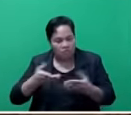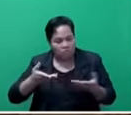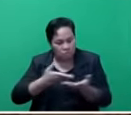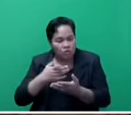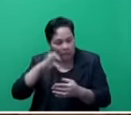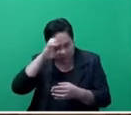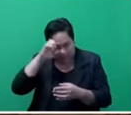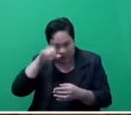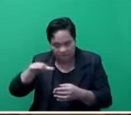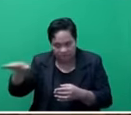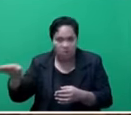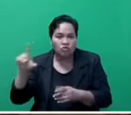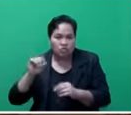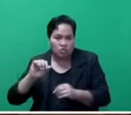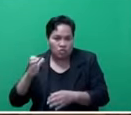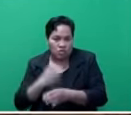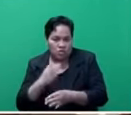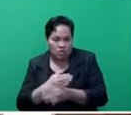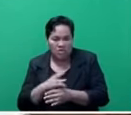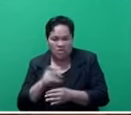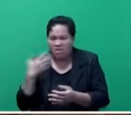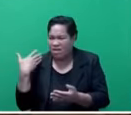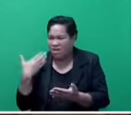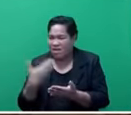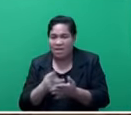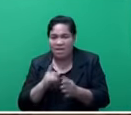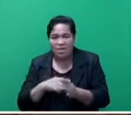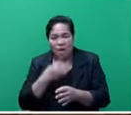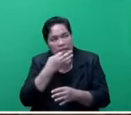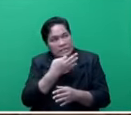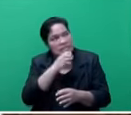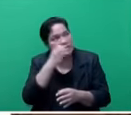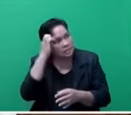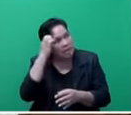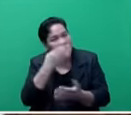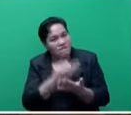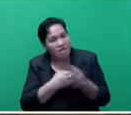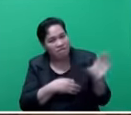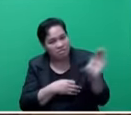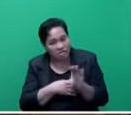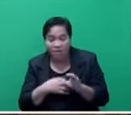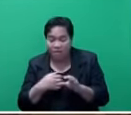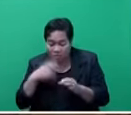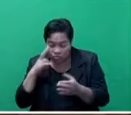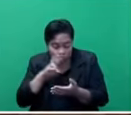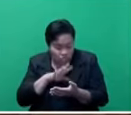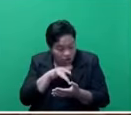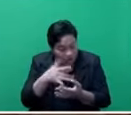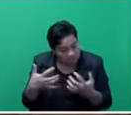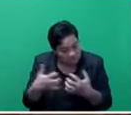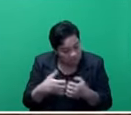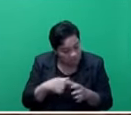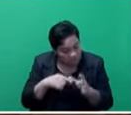For several years, we've been requesting funding to support stabling digitization of our land records, and now that has been done. Now they've developed a debt